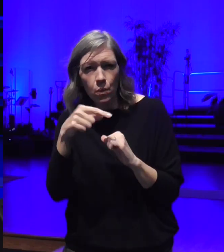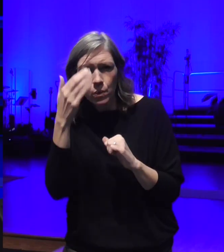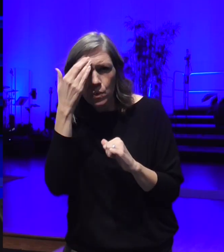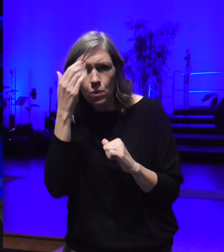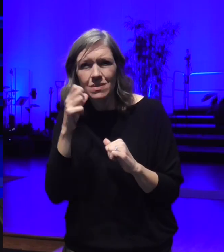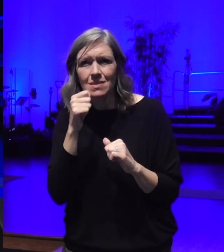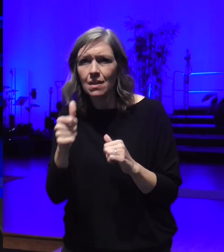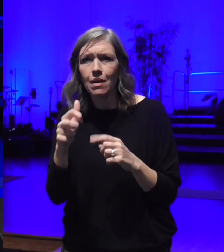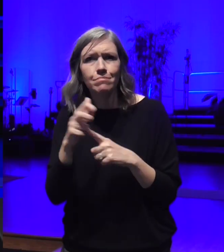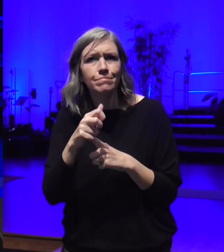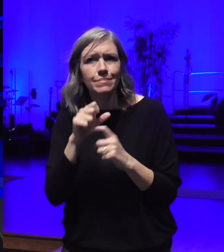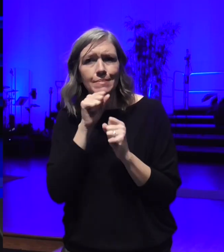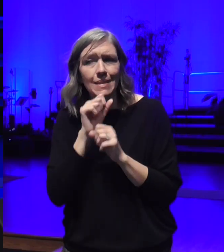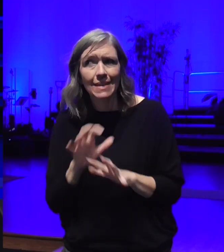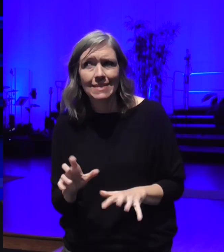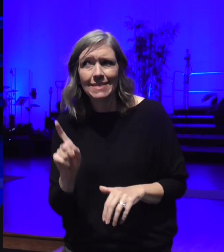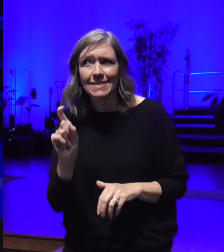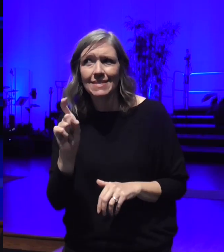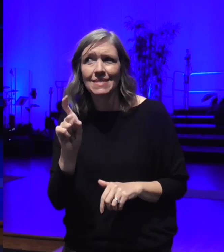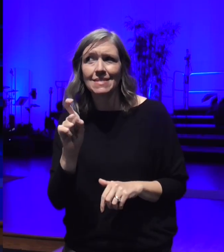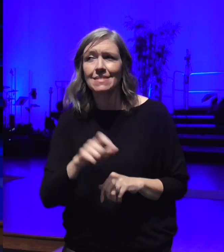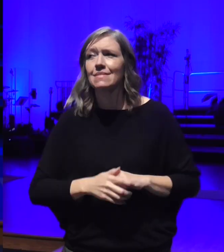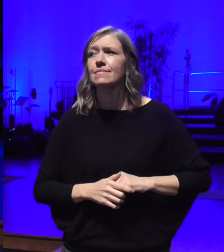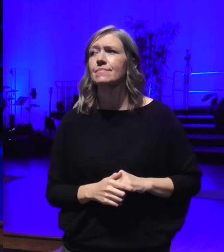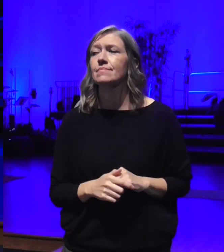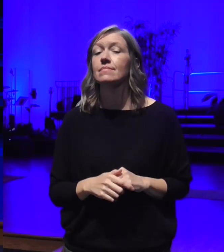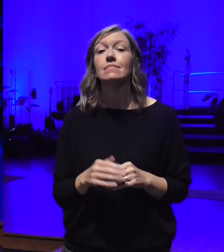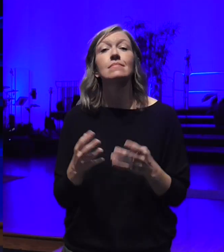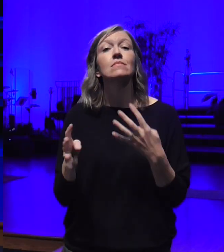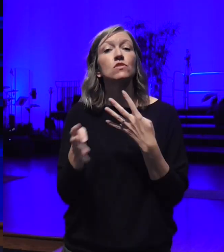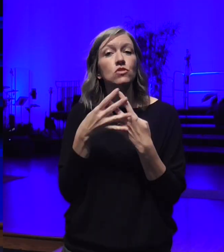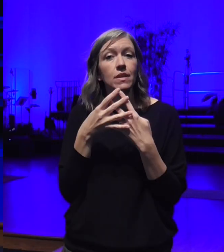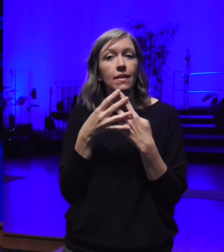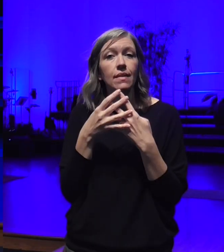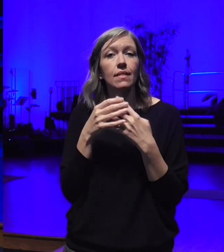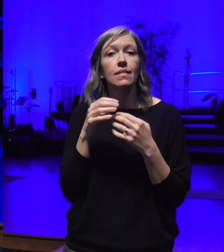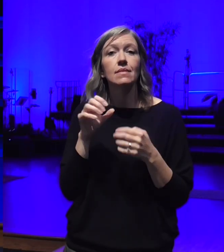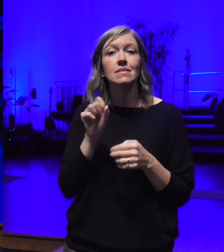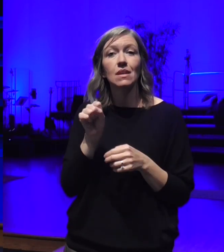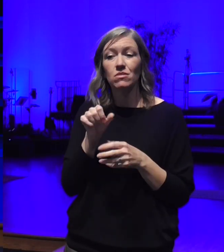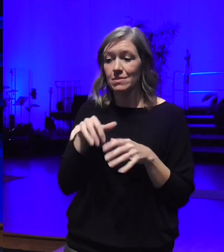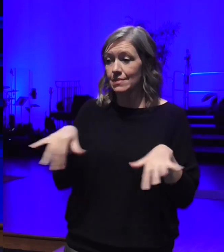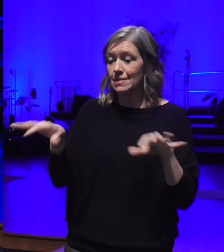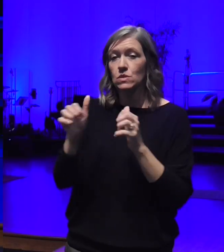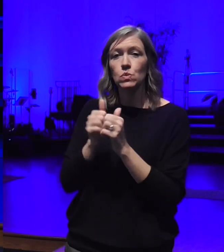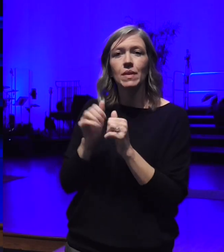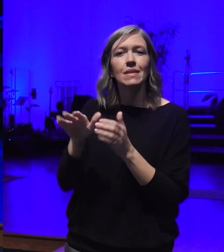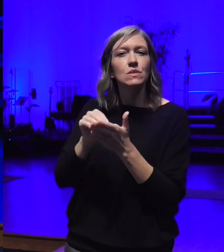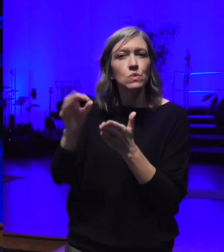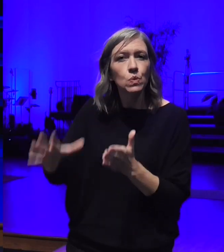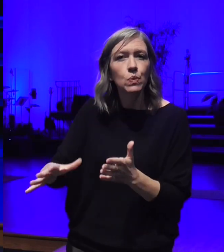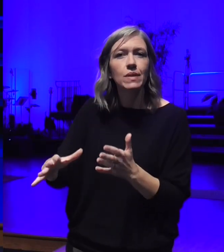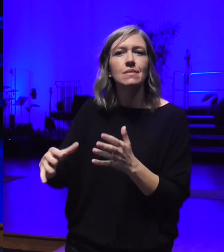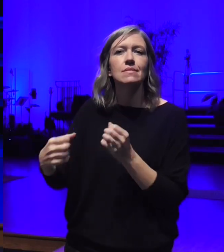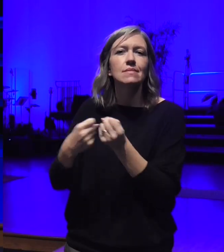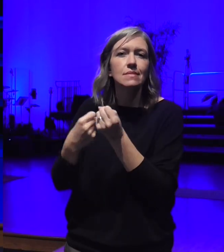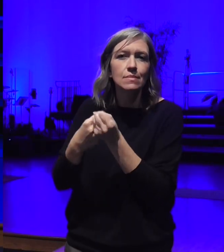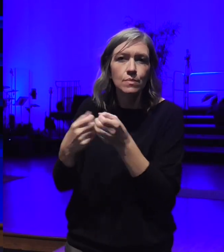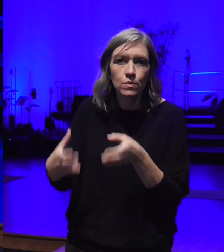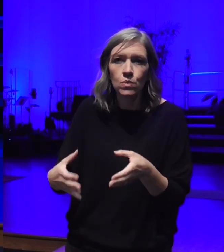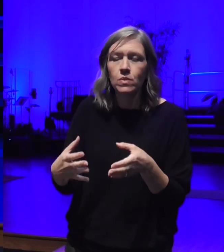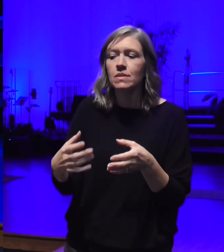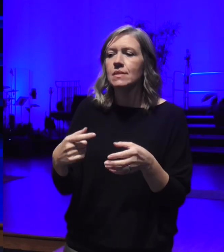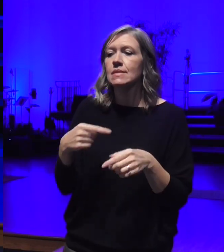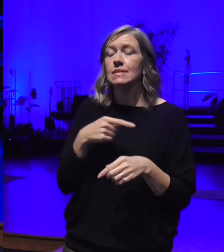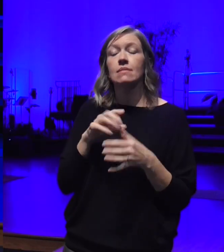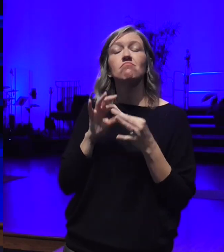In jail, surrounded by his disciples, his students, before he's carried off to death, he shares with them his